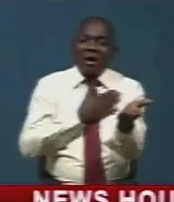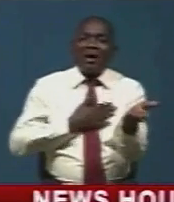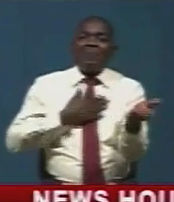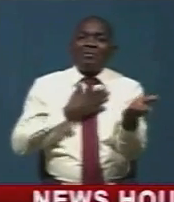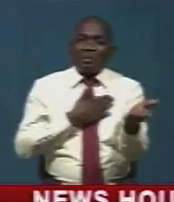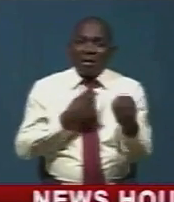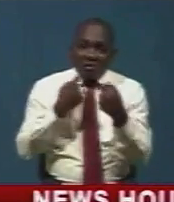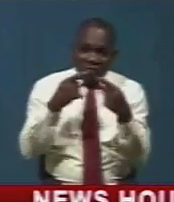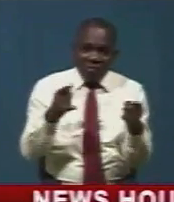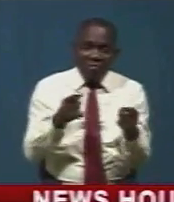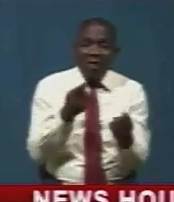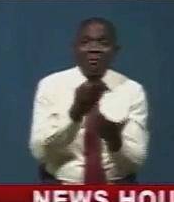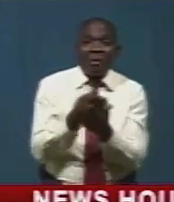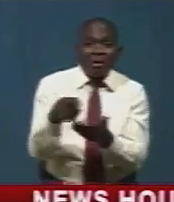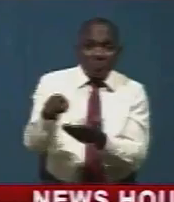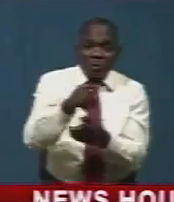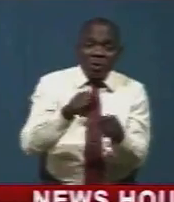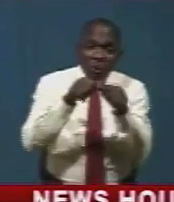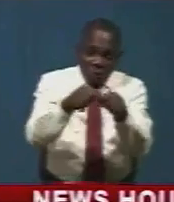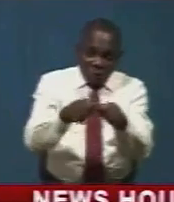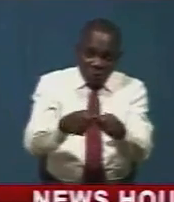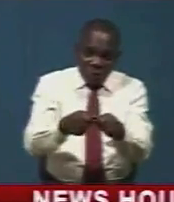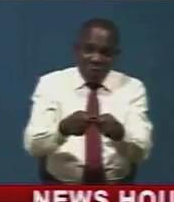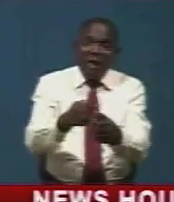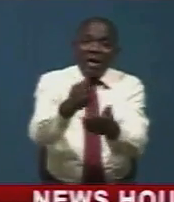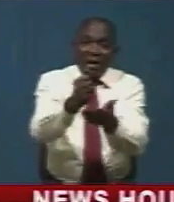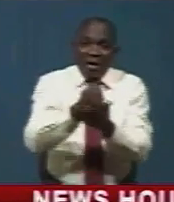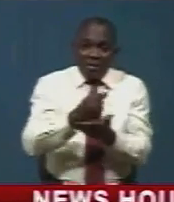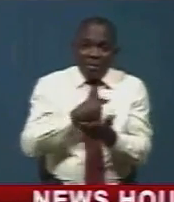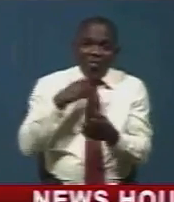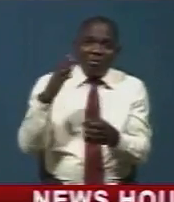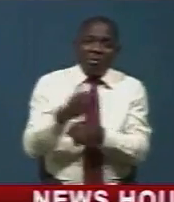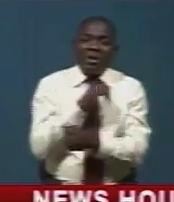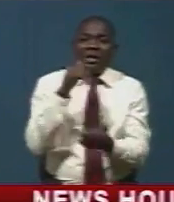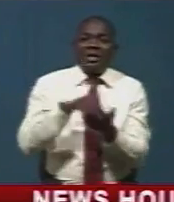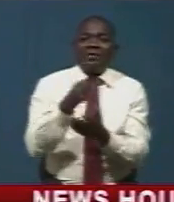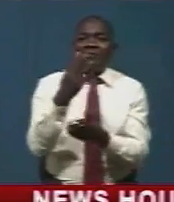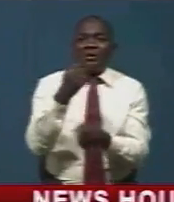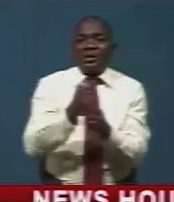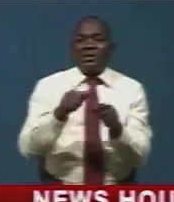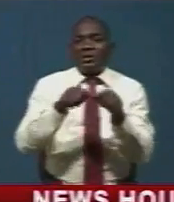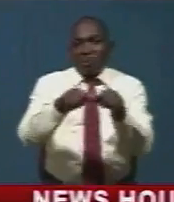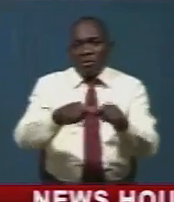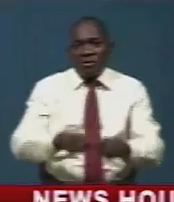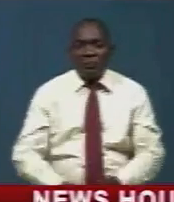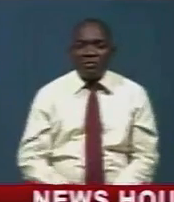people, and asking you to give me another 4 years.